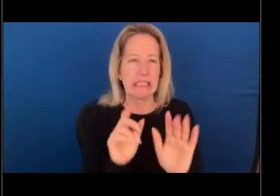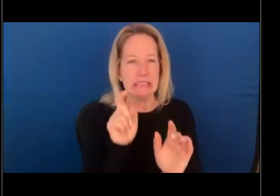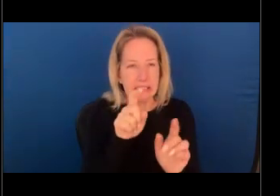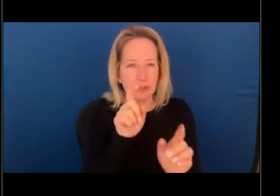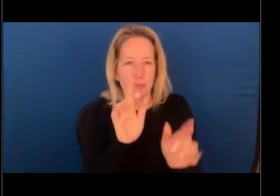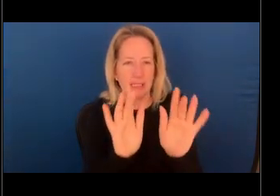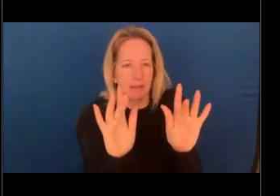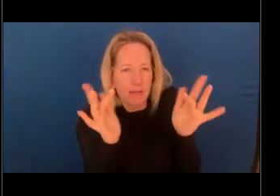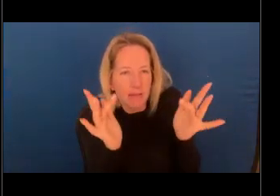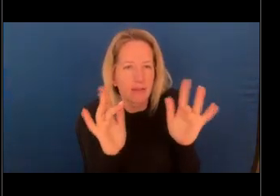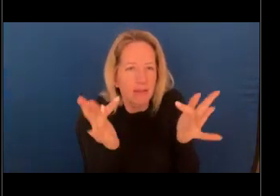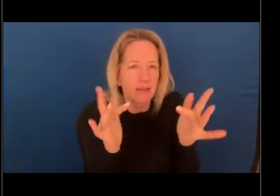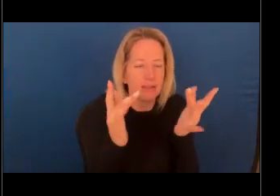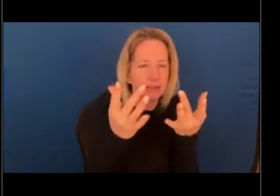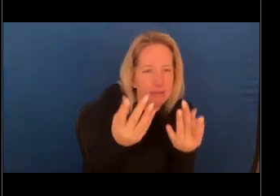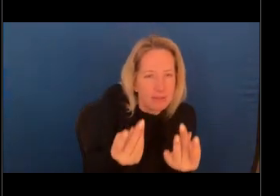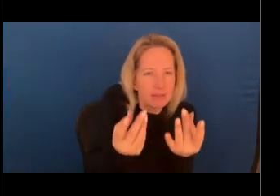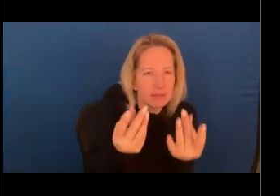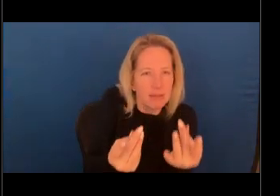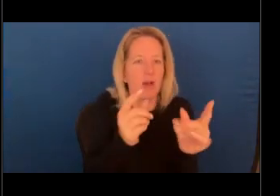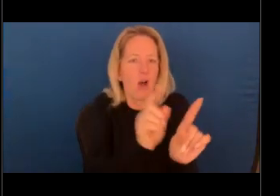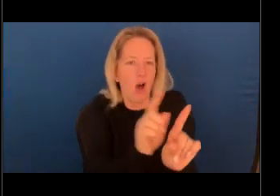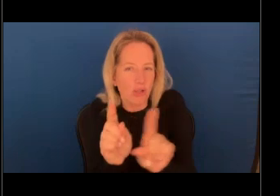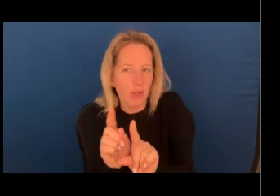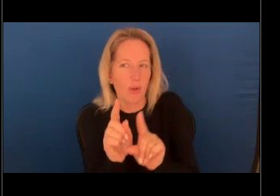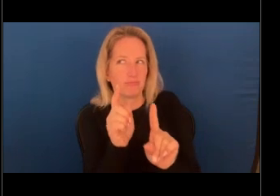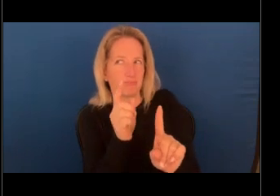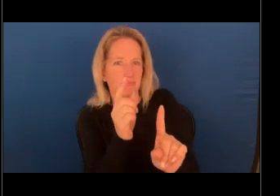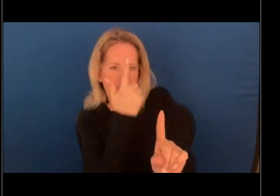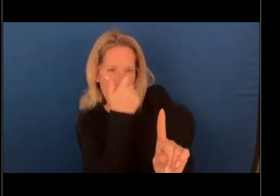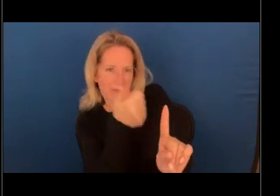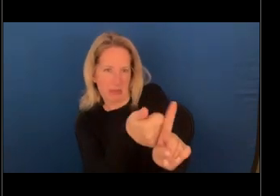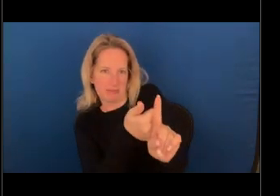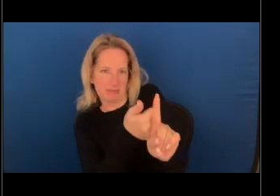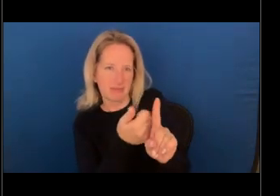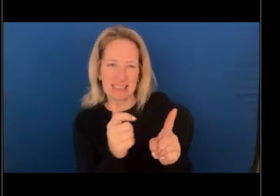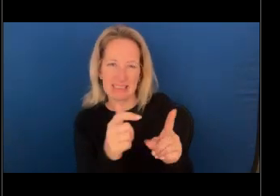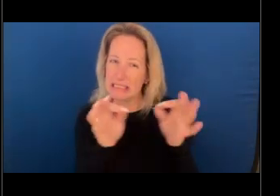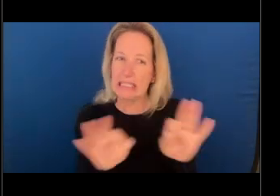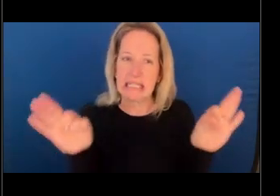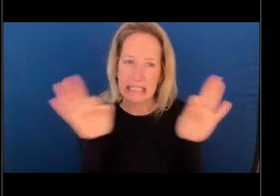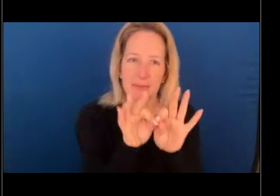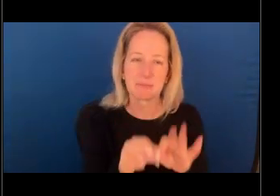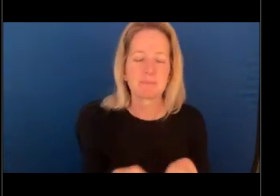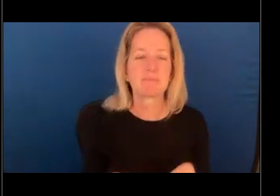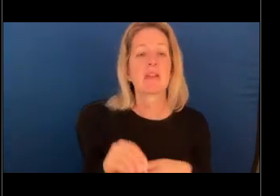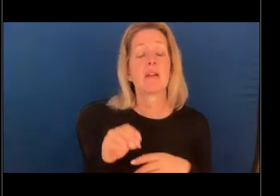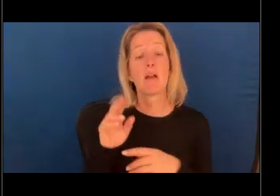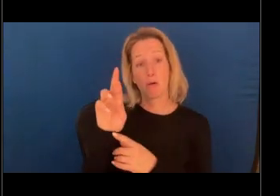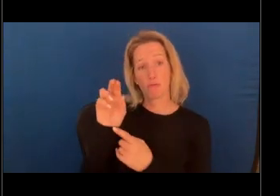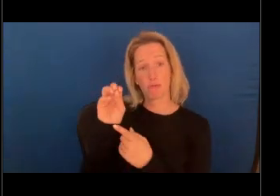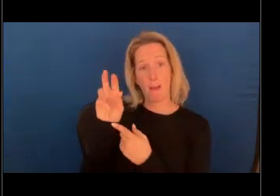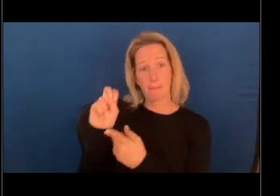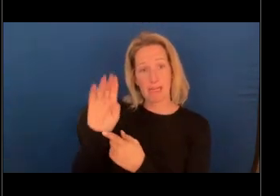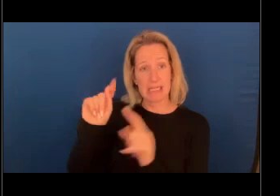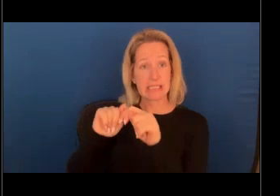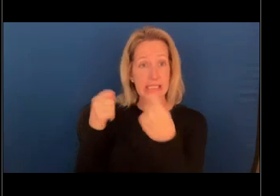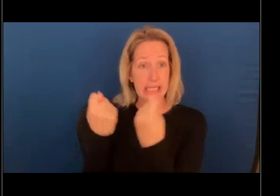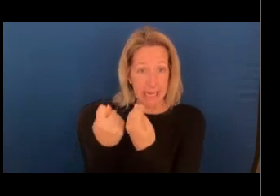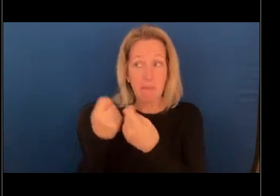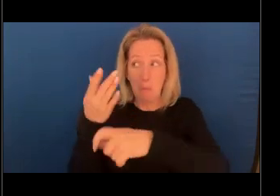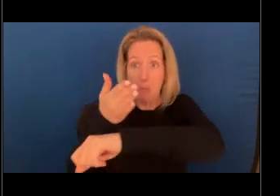operation is going to be absolutely key here. Robin has made some progress so far. His team actually went into one of our